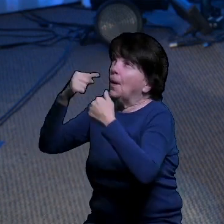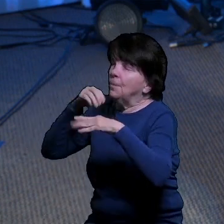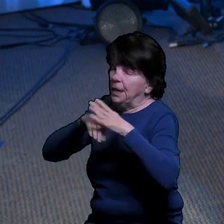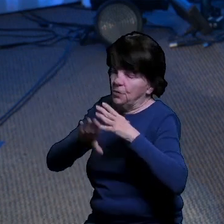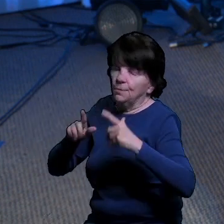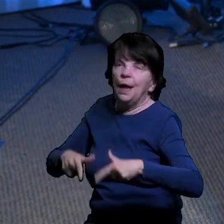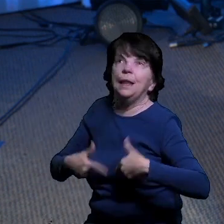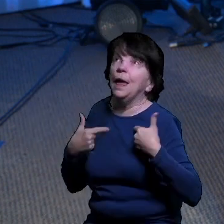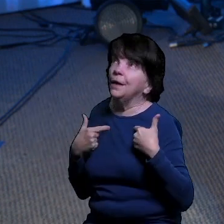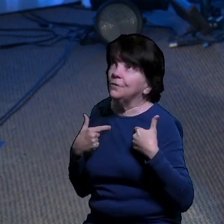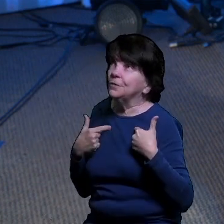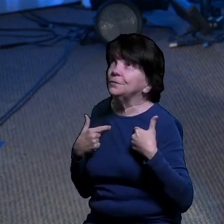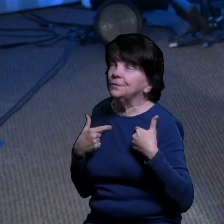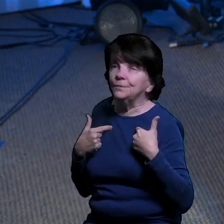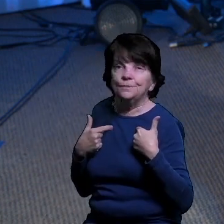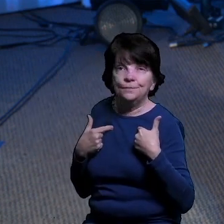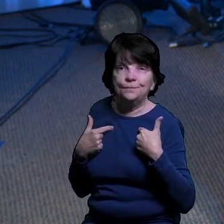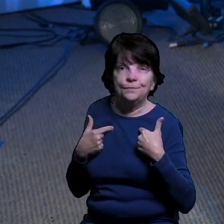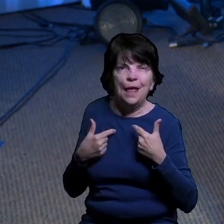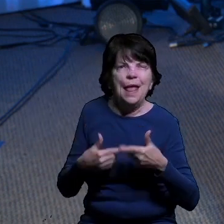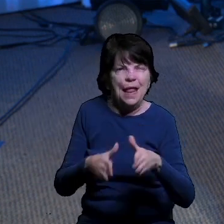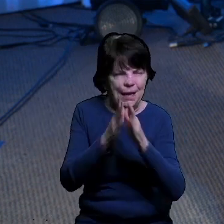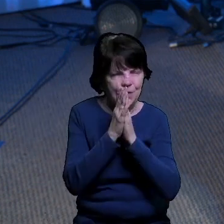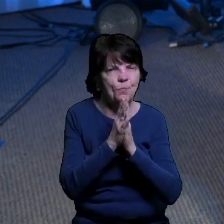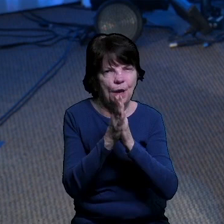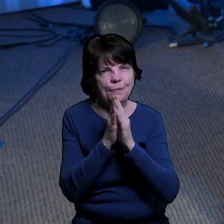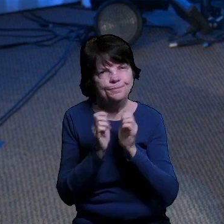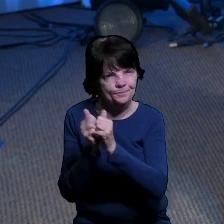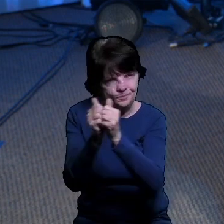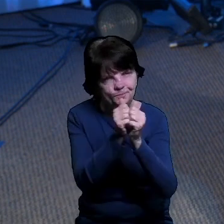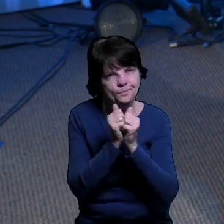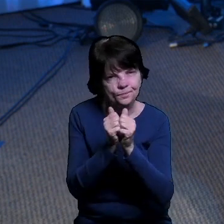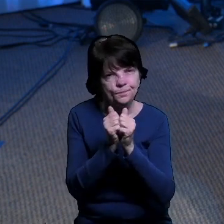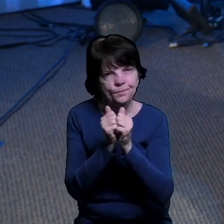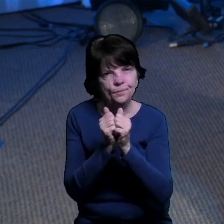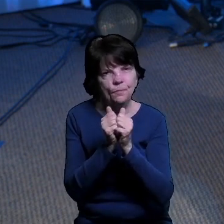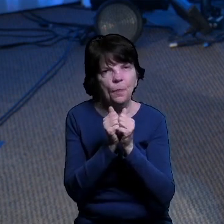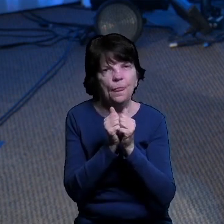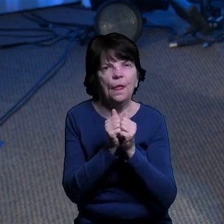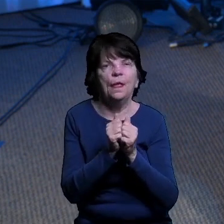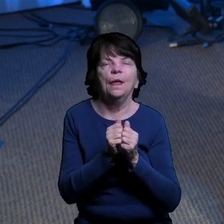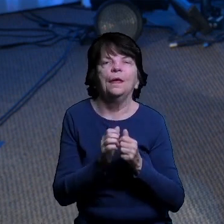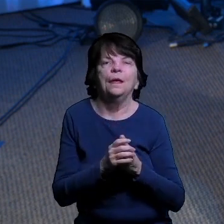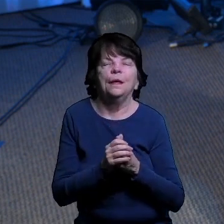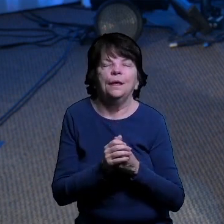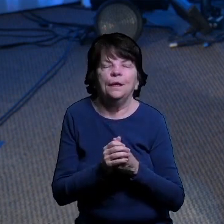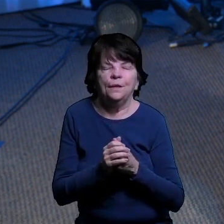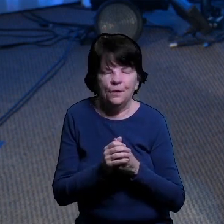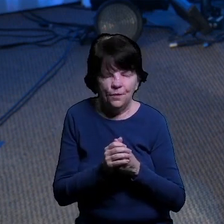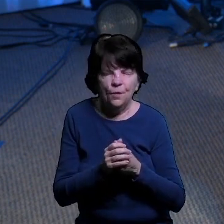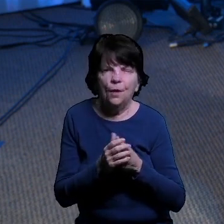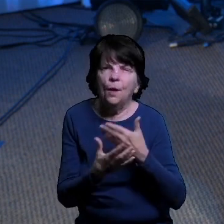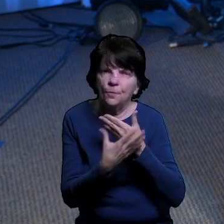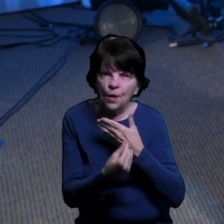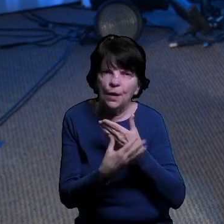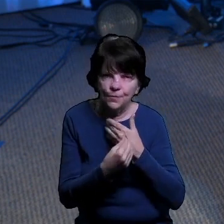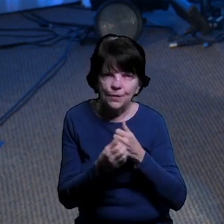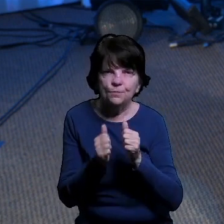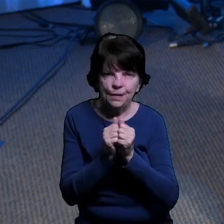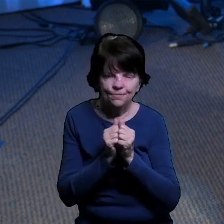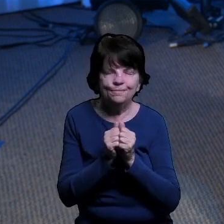to come into your life. Let's all pray it together. Let me lead us in this prayer. Pray with me if you